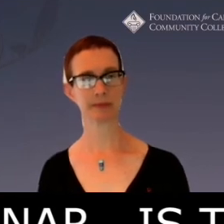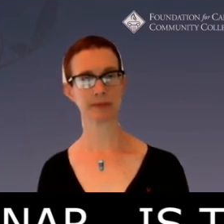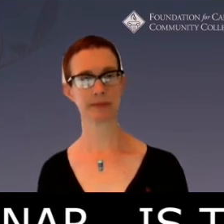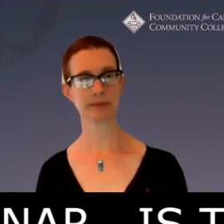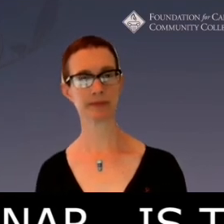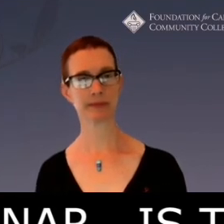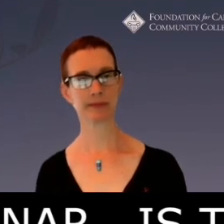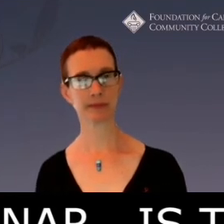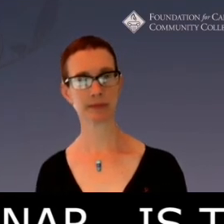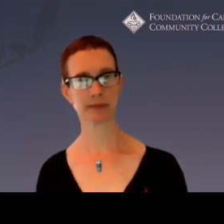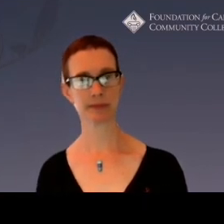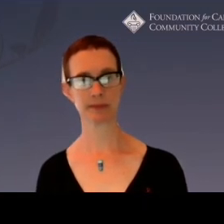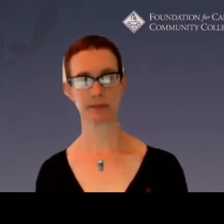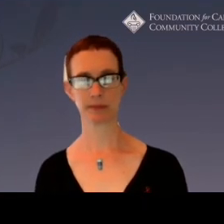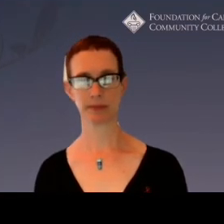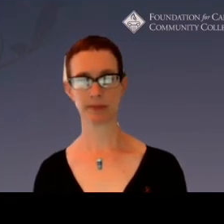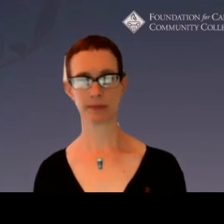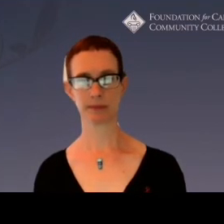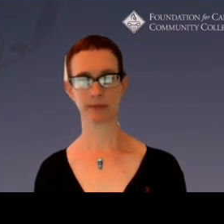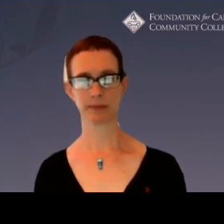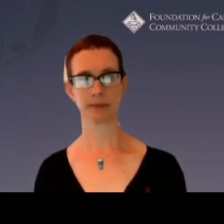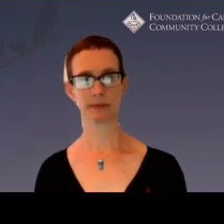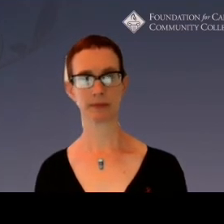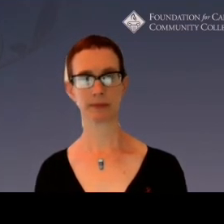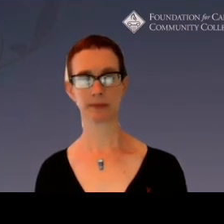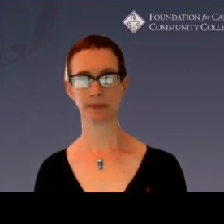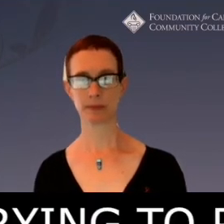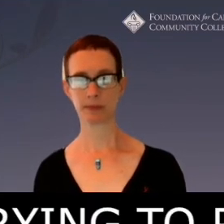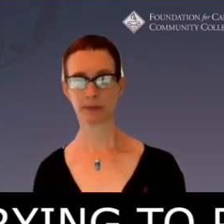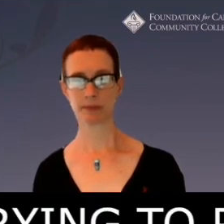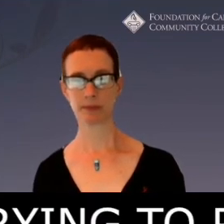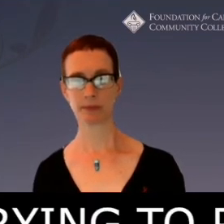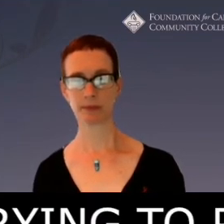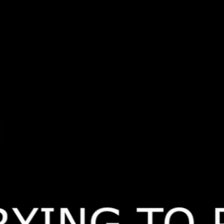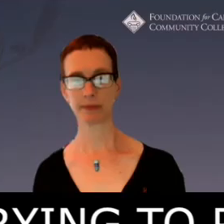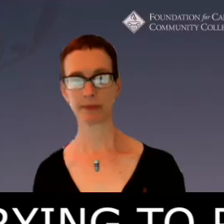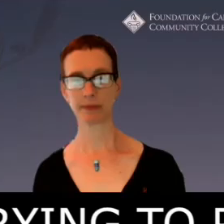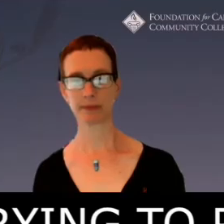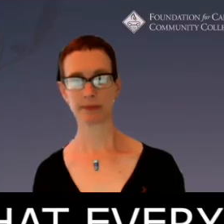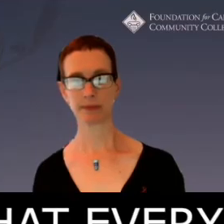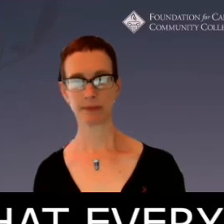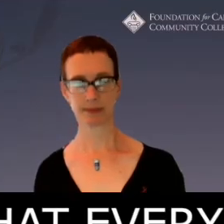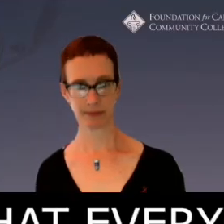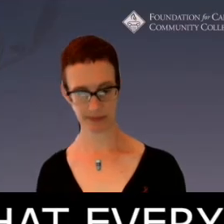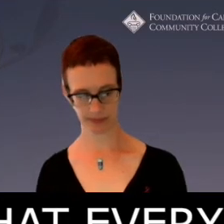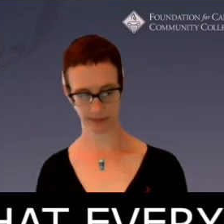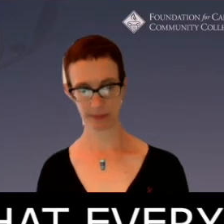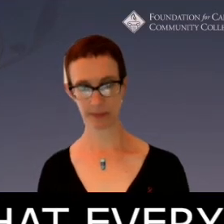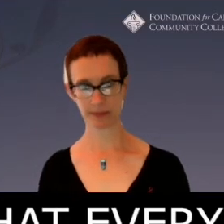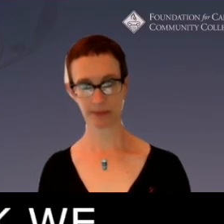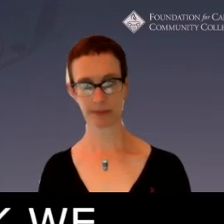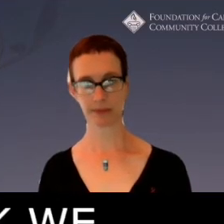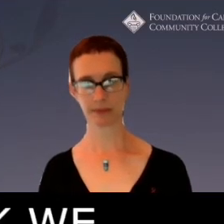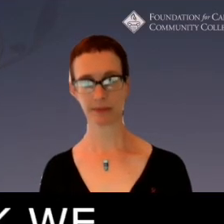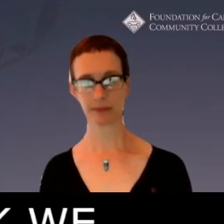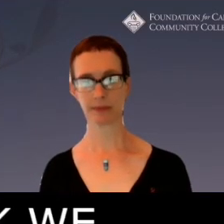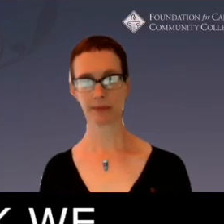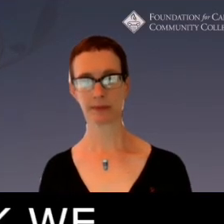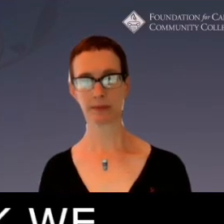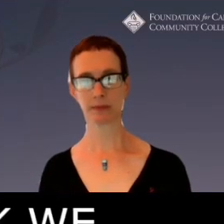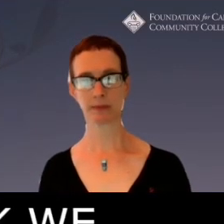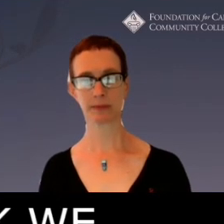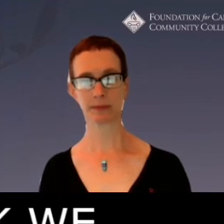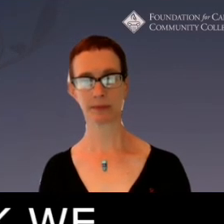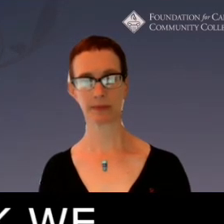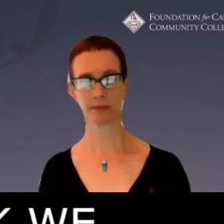Yes, I think we were trying to put together something so that everyone can communicate. I think we envisioned asking first for anyone